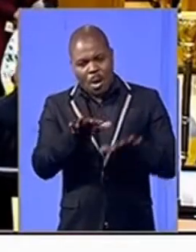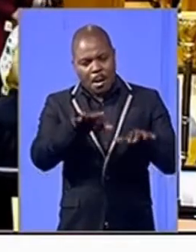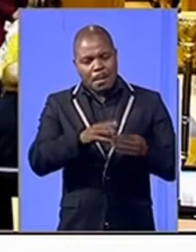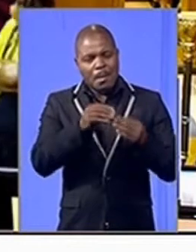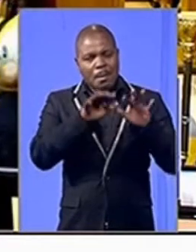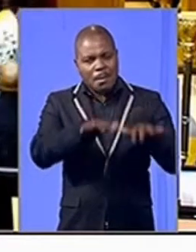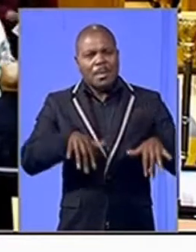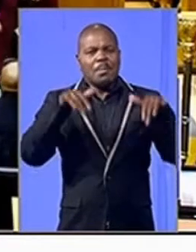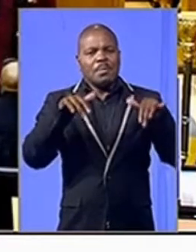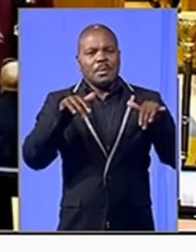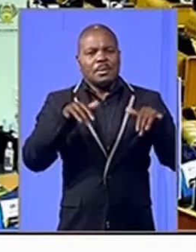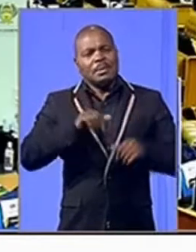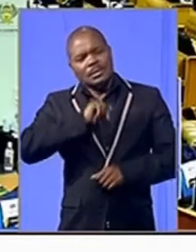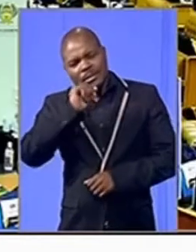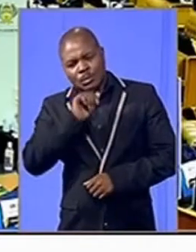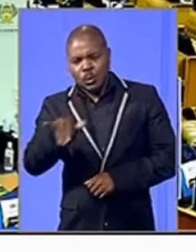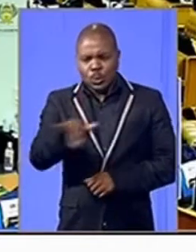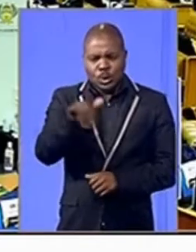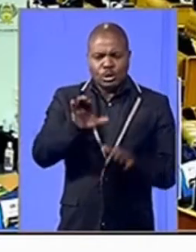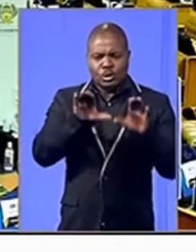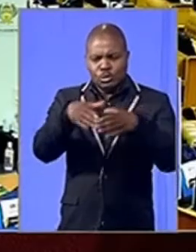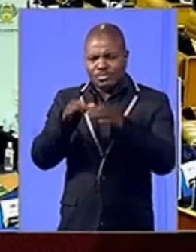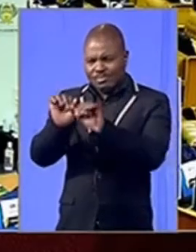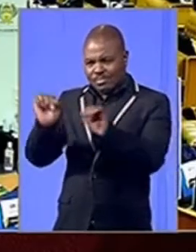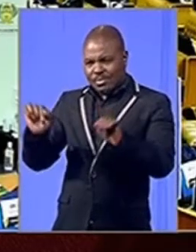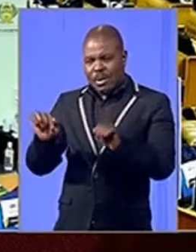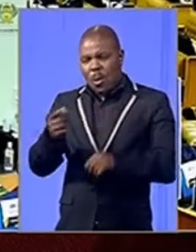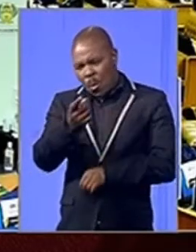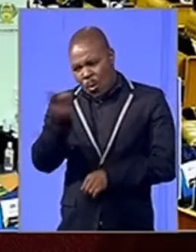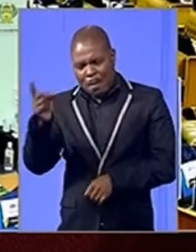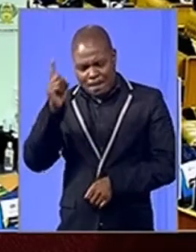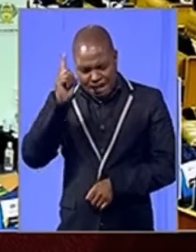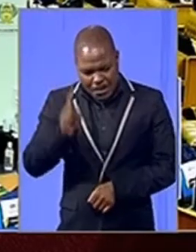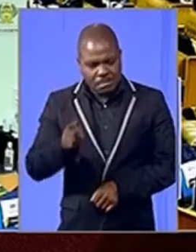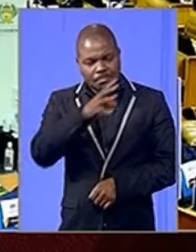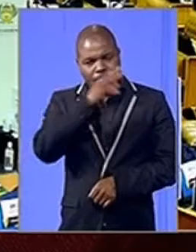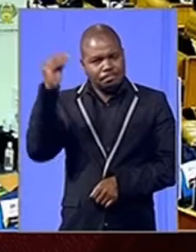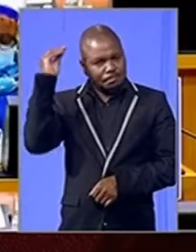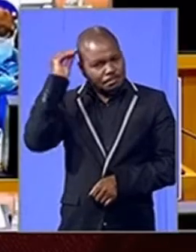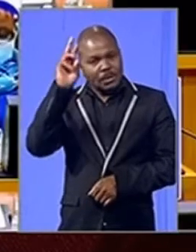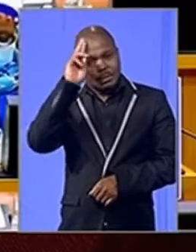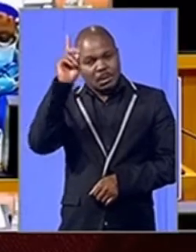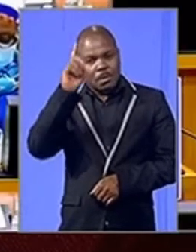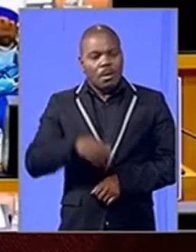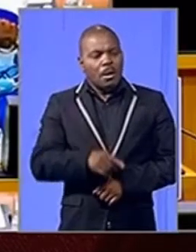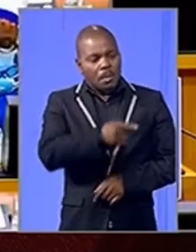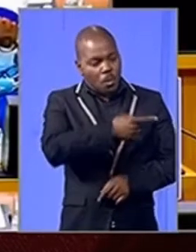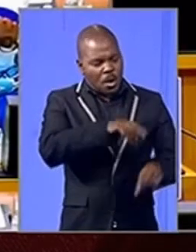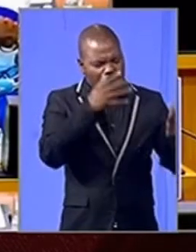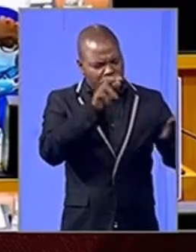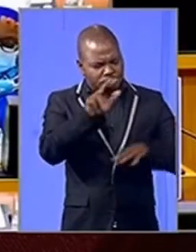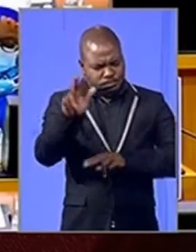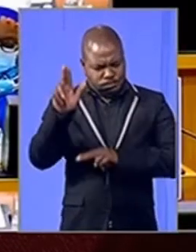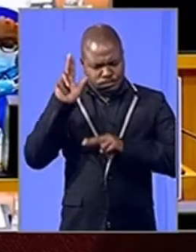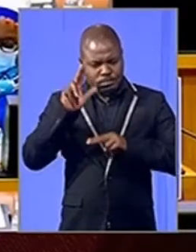which party they belong to, ought to remember that they took an oath of office